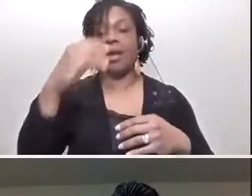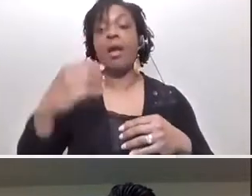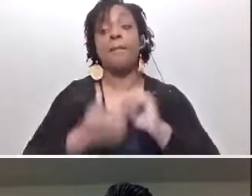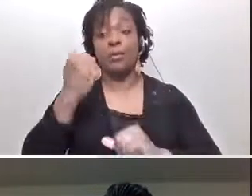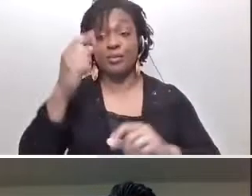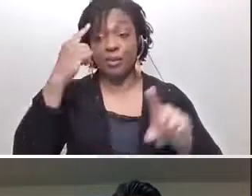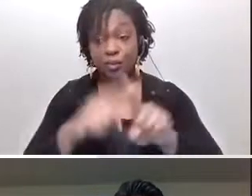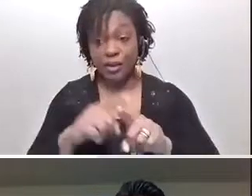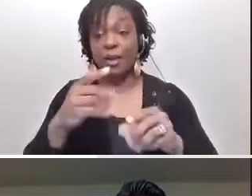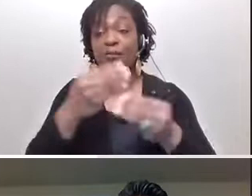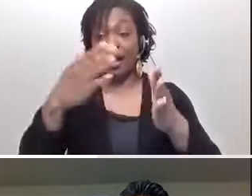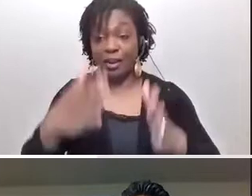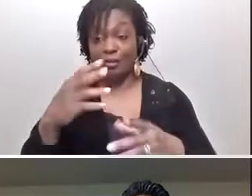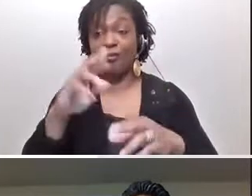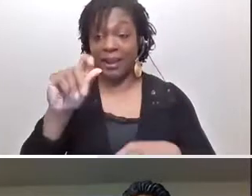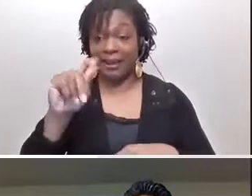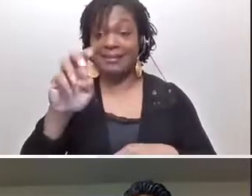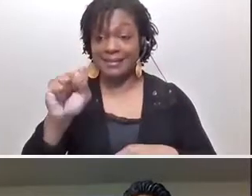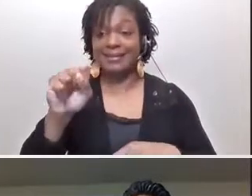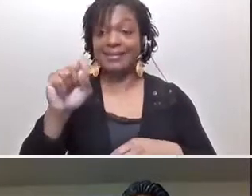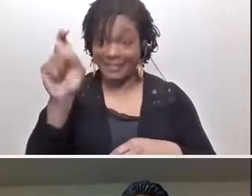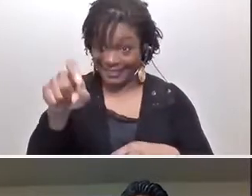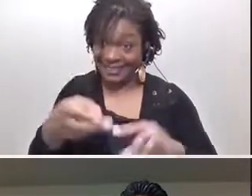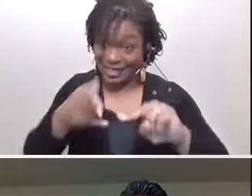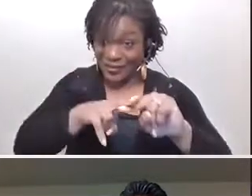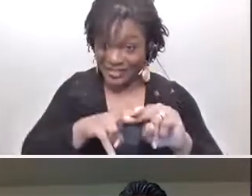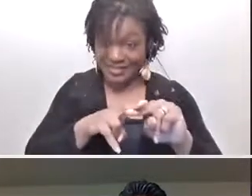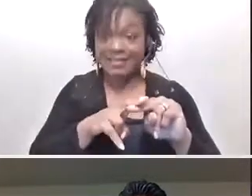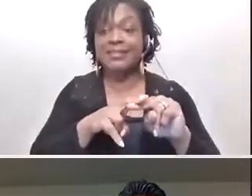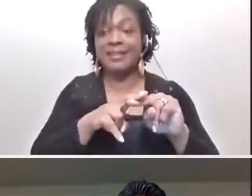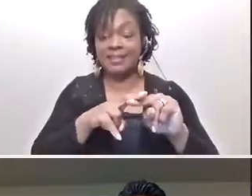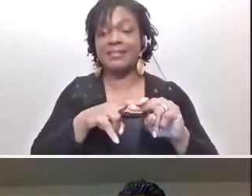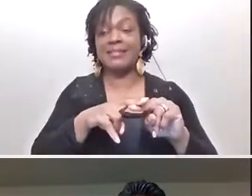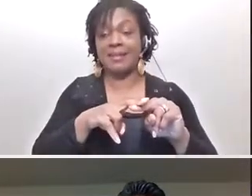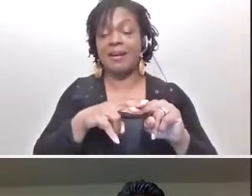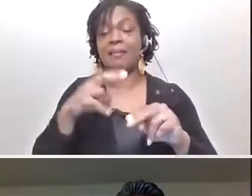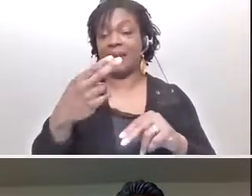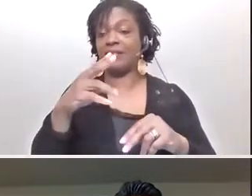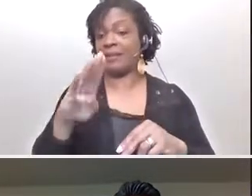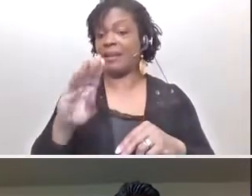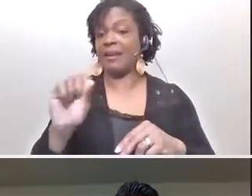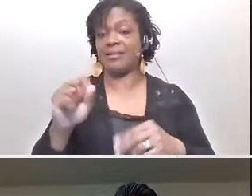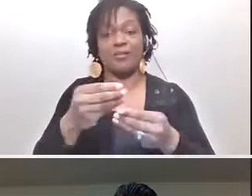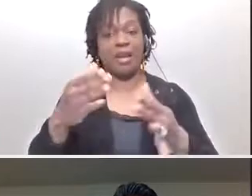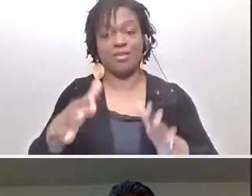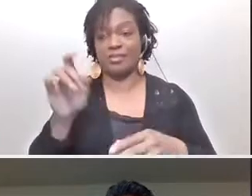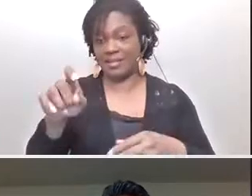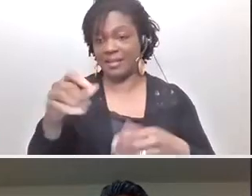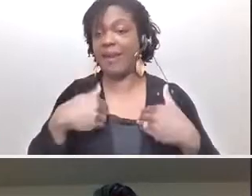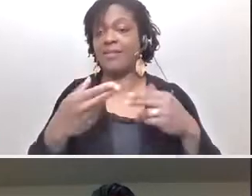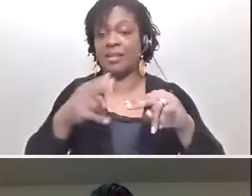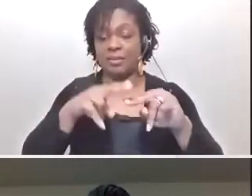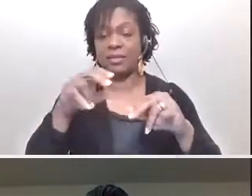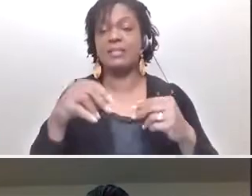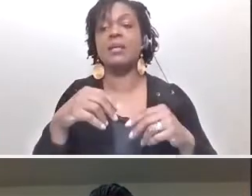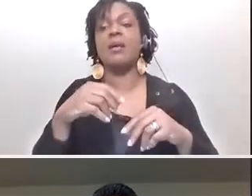provider rates need to be increased among HCBS providers. I think everybody agrees to that. It goes again towards trying